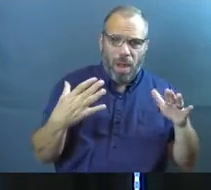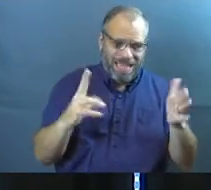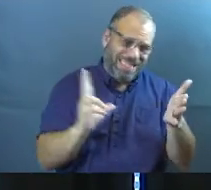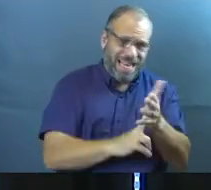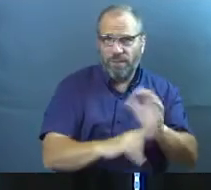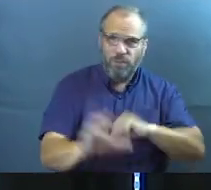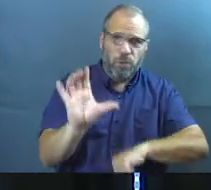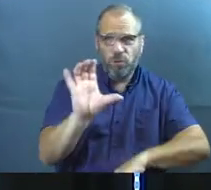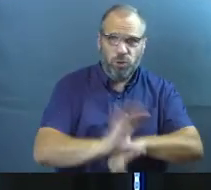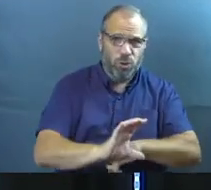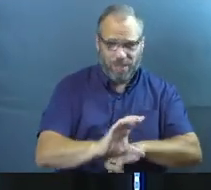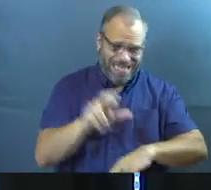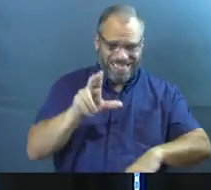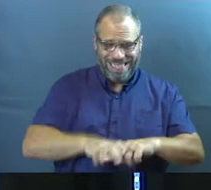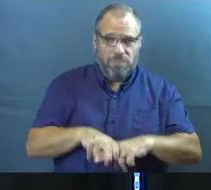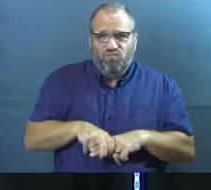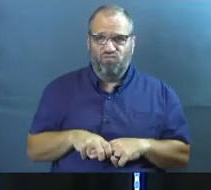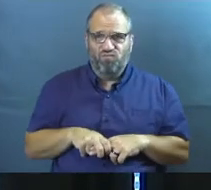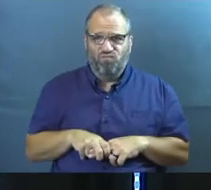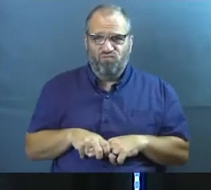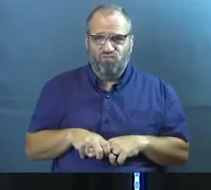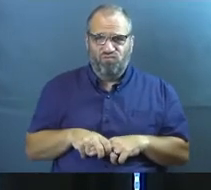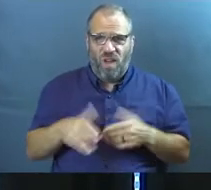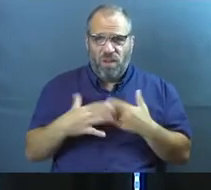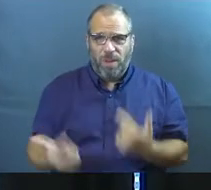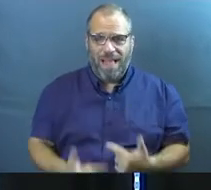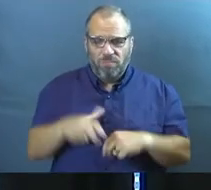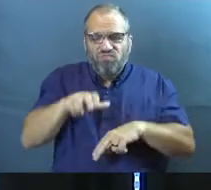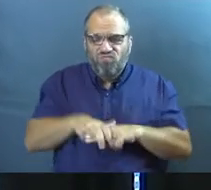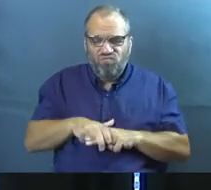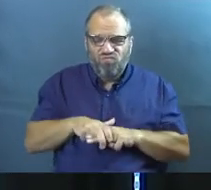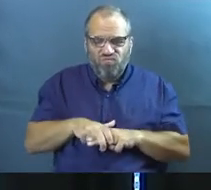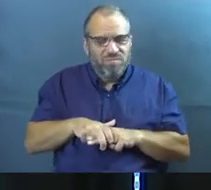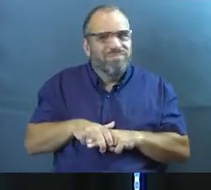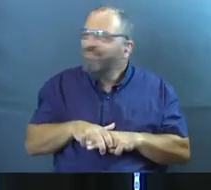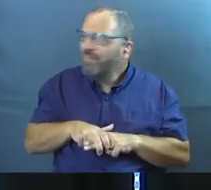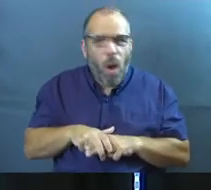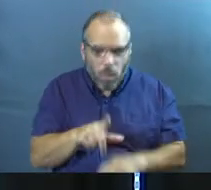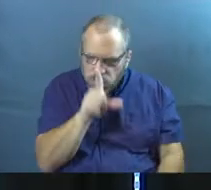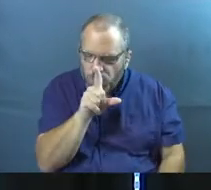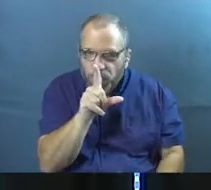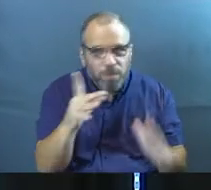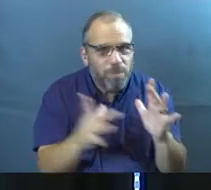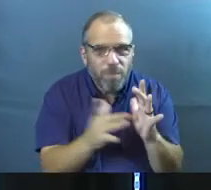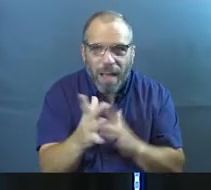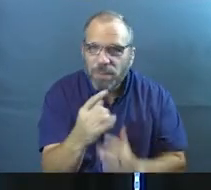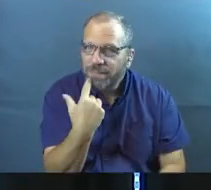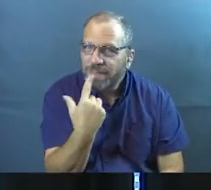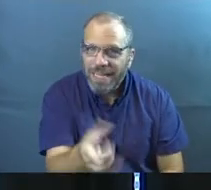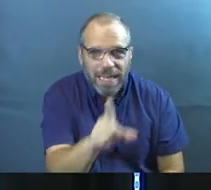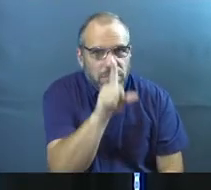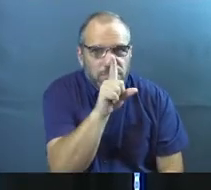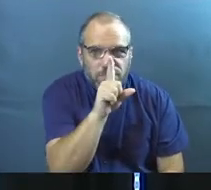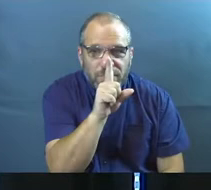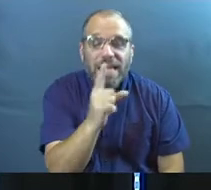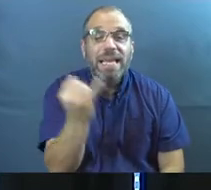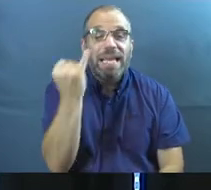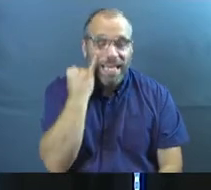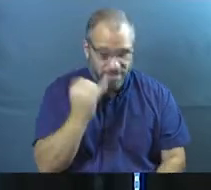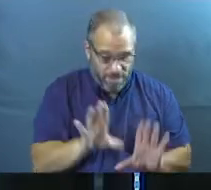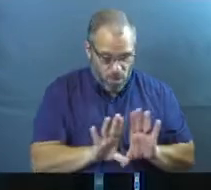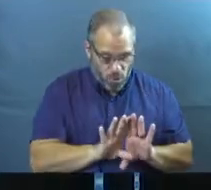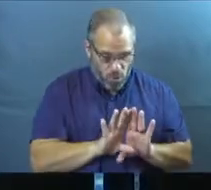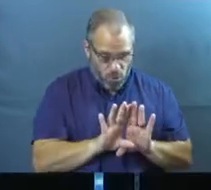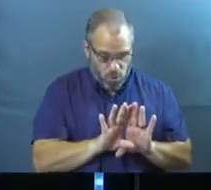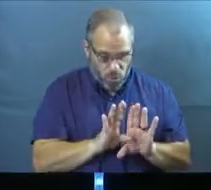up for a church and warm a seat, a pew for the rest of their lives. It's not what it says. It says, if they'll open